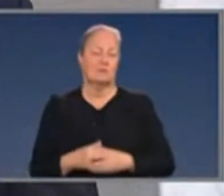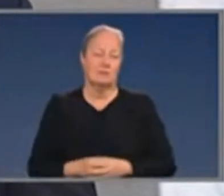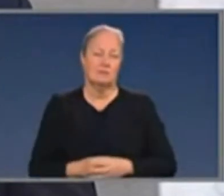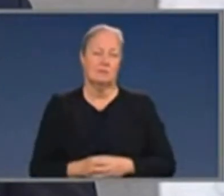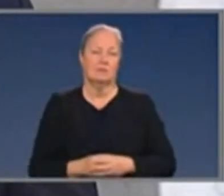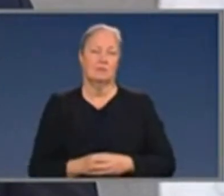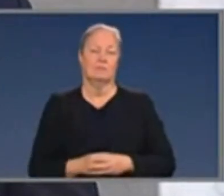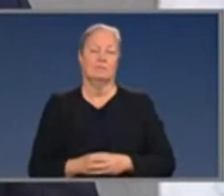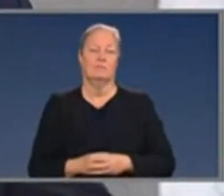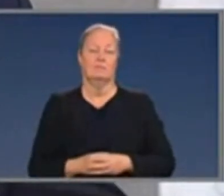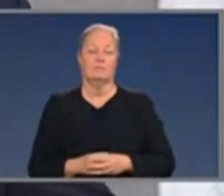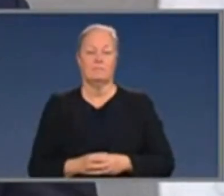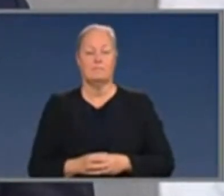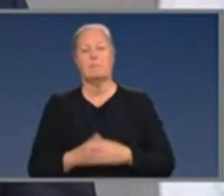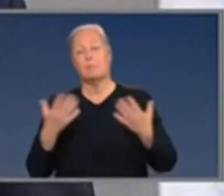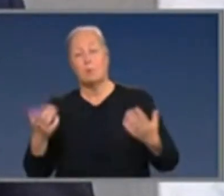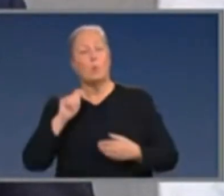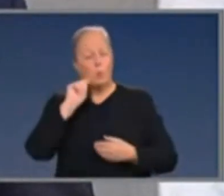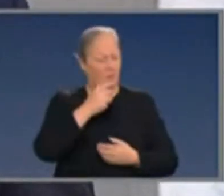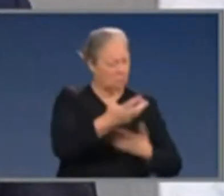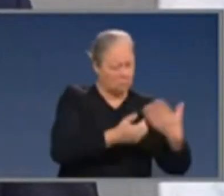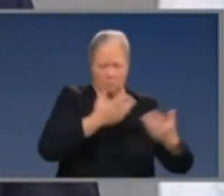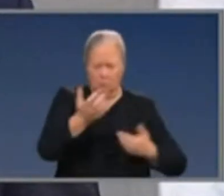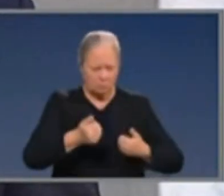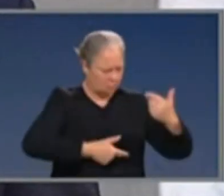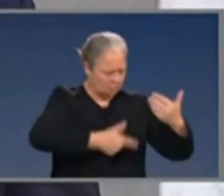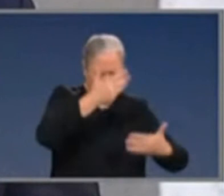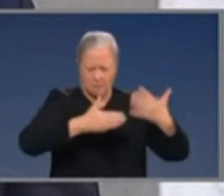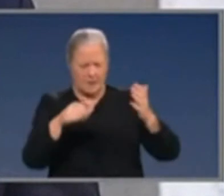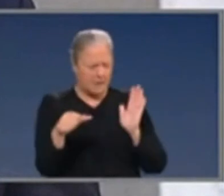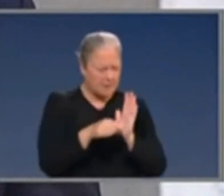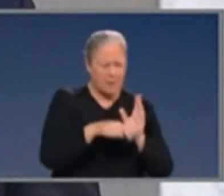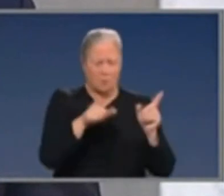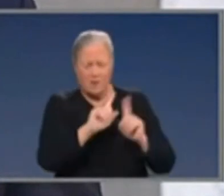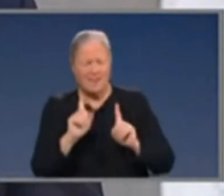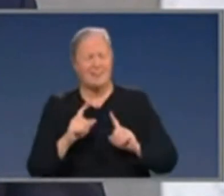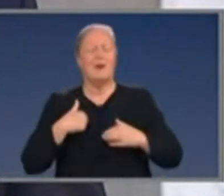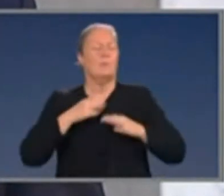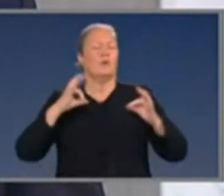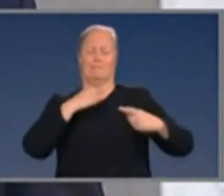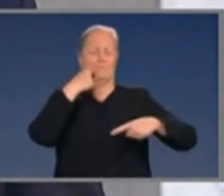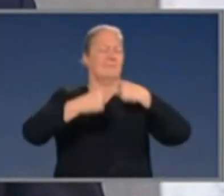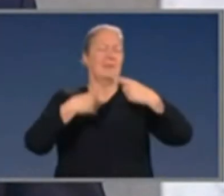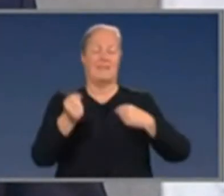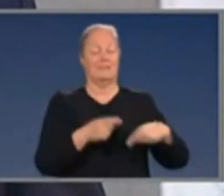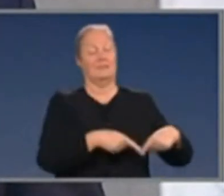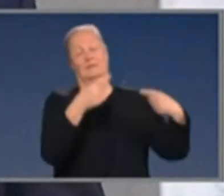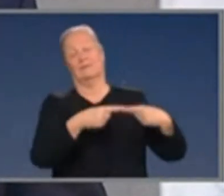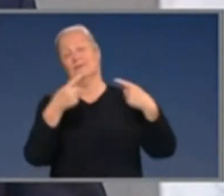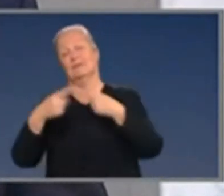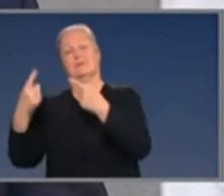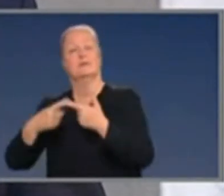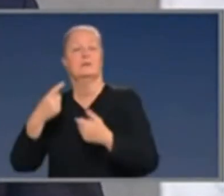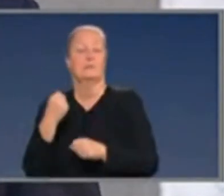numbers that will be interpreted many different ways, and I'm not going to provide a commentary on that. A good